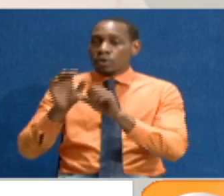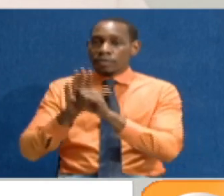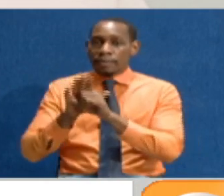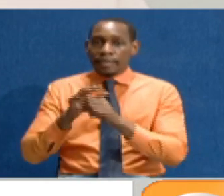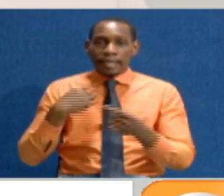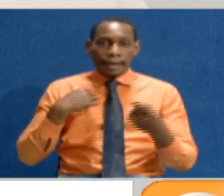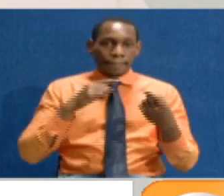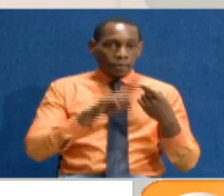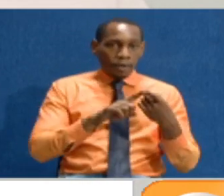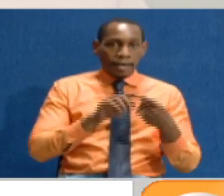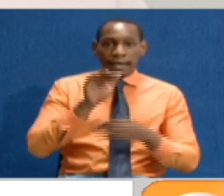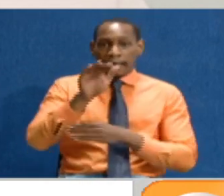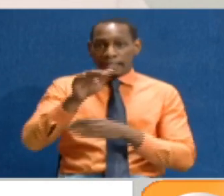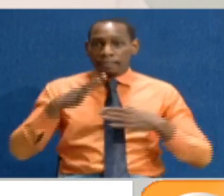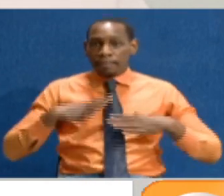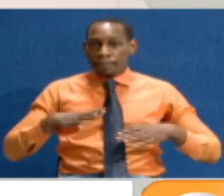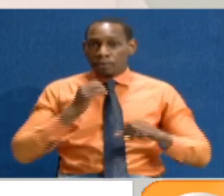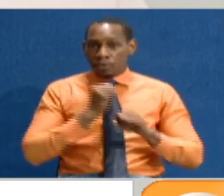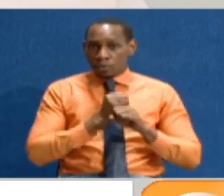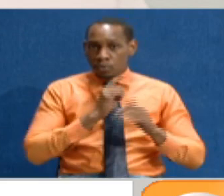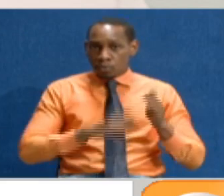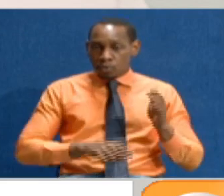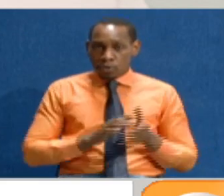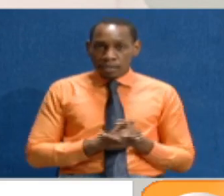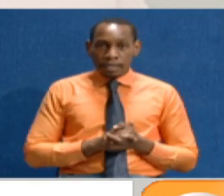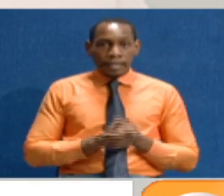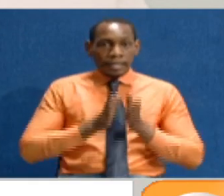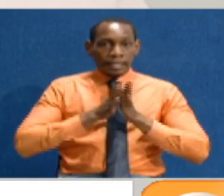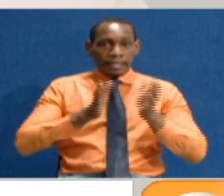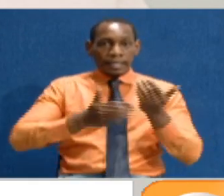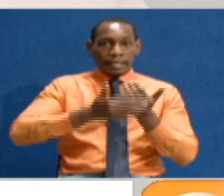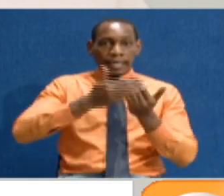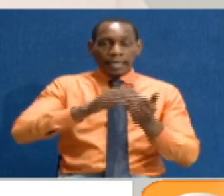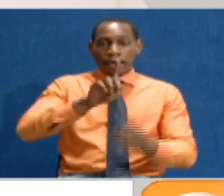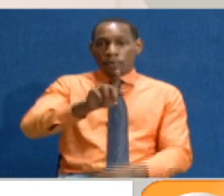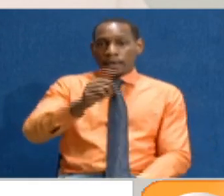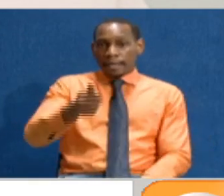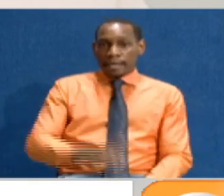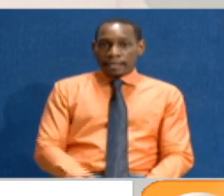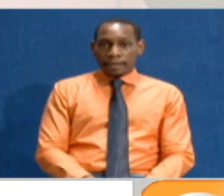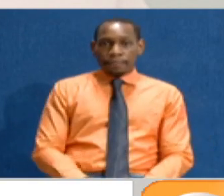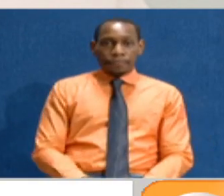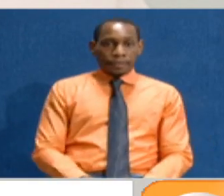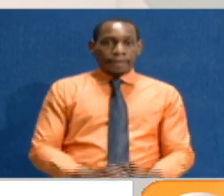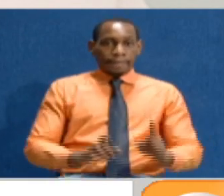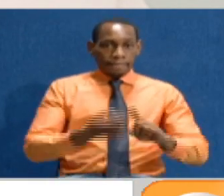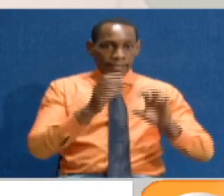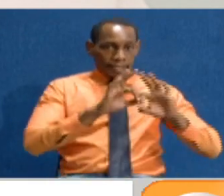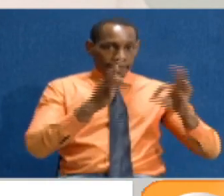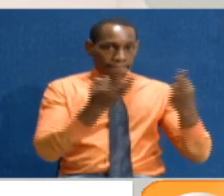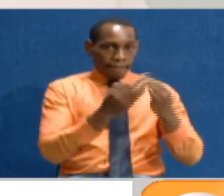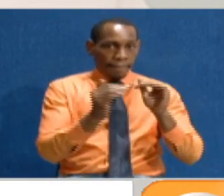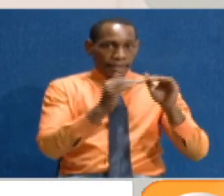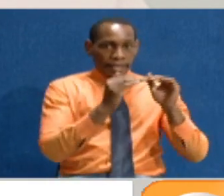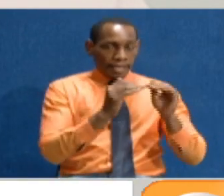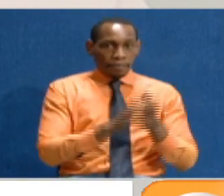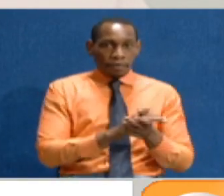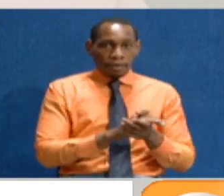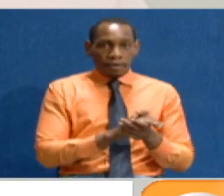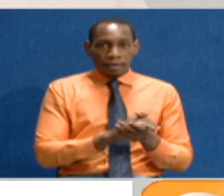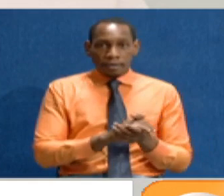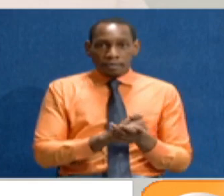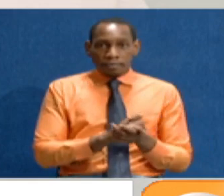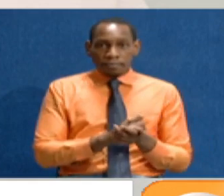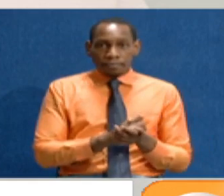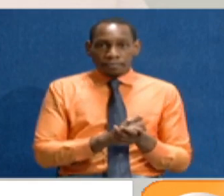basically. So the first thing that I would ask people to do is to genuinely care for each other, starting from the family level. You don't know what that person who's